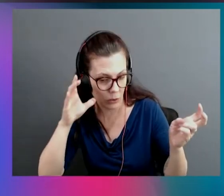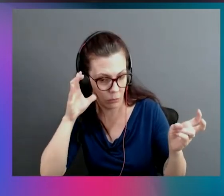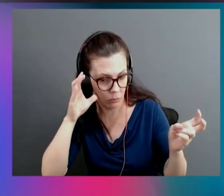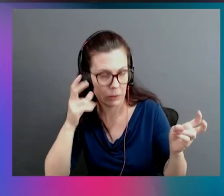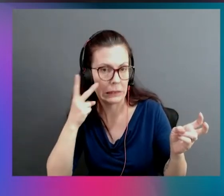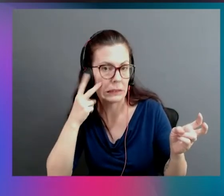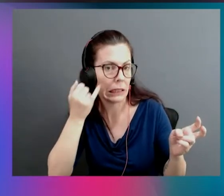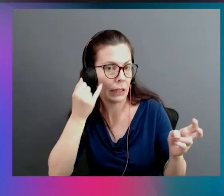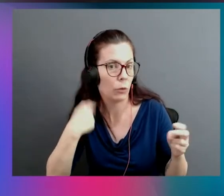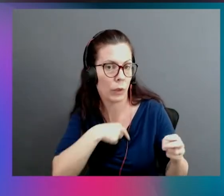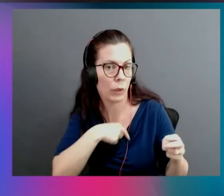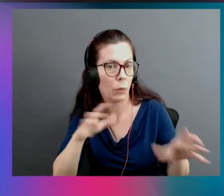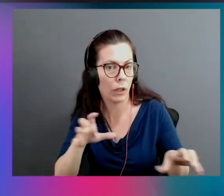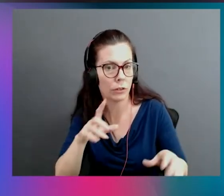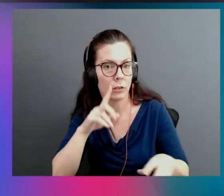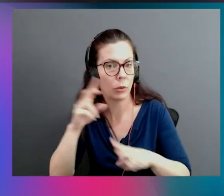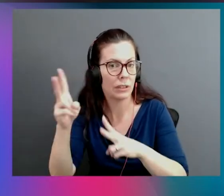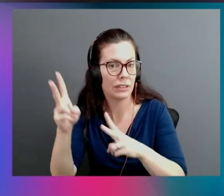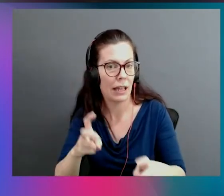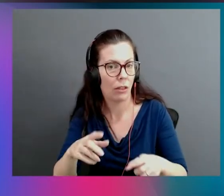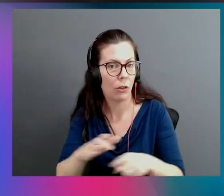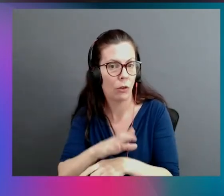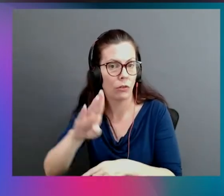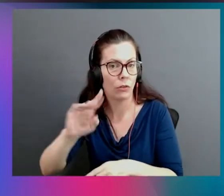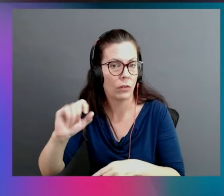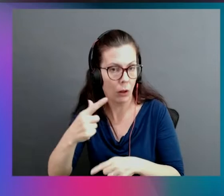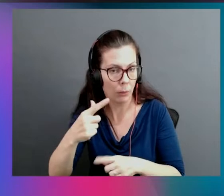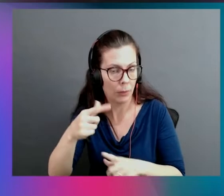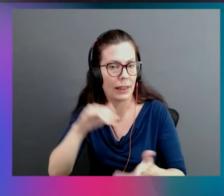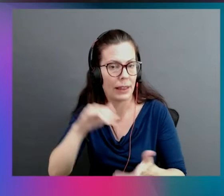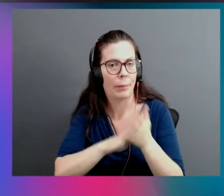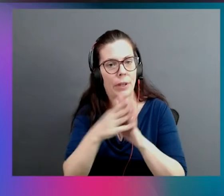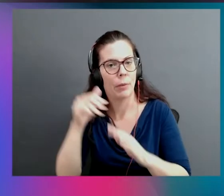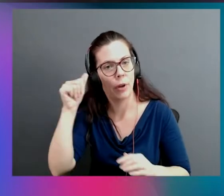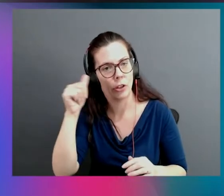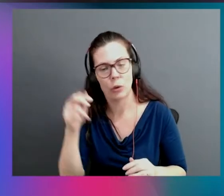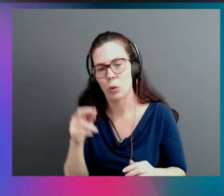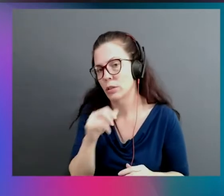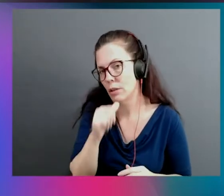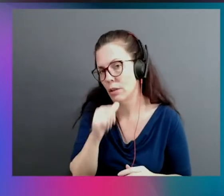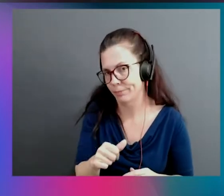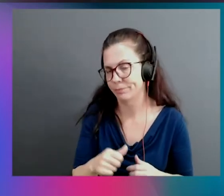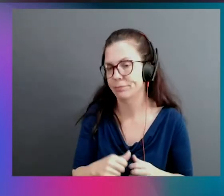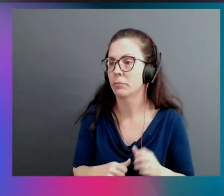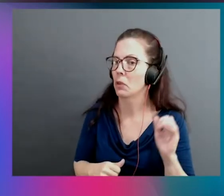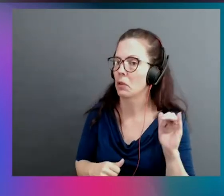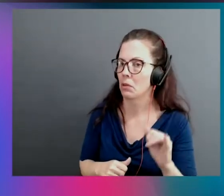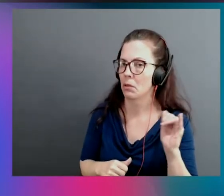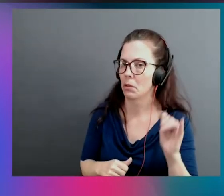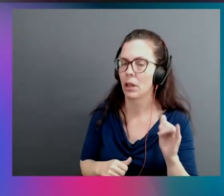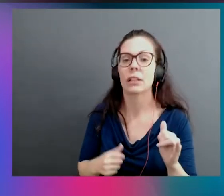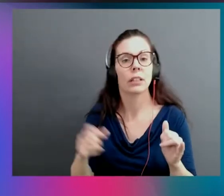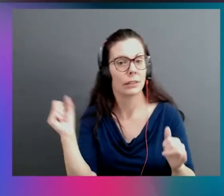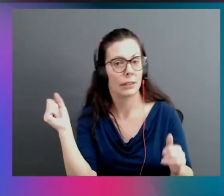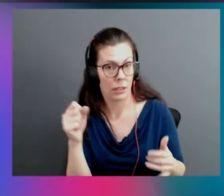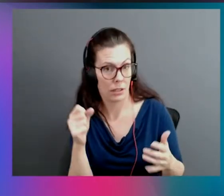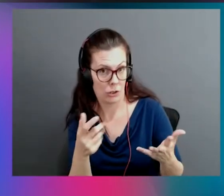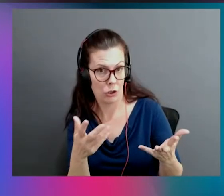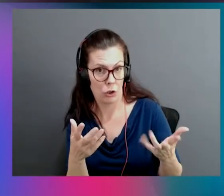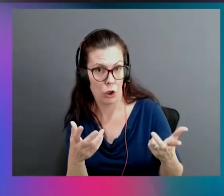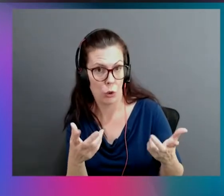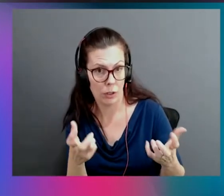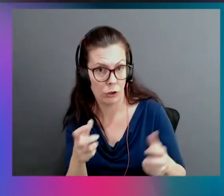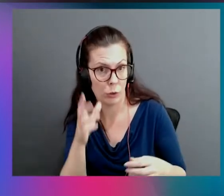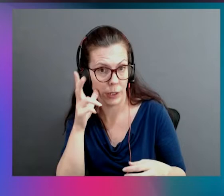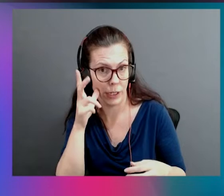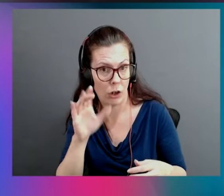actually download the entire blog and create that into an audio. Right? Okay. So we ask, would you like to hear this blog?